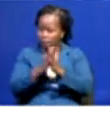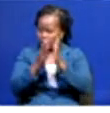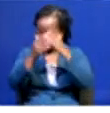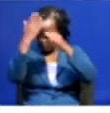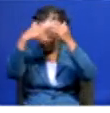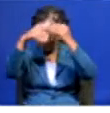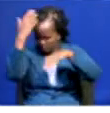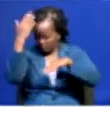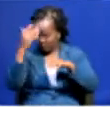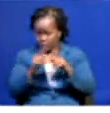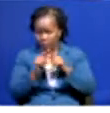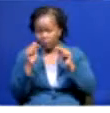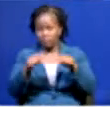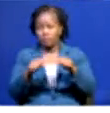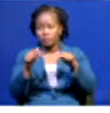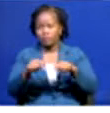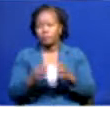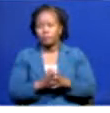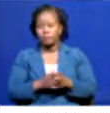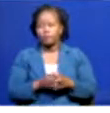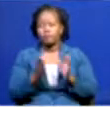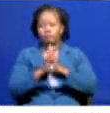this.